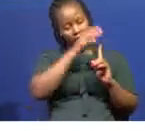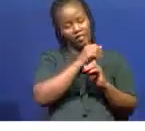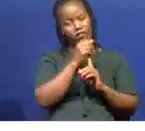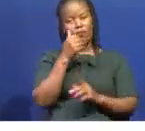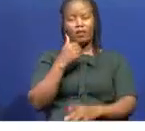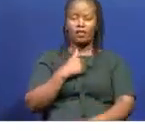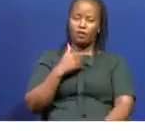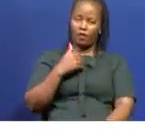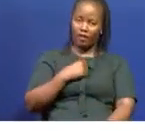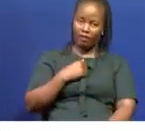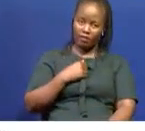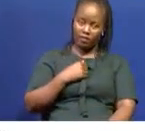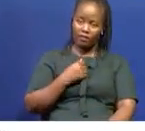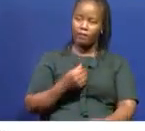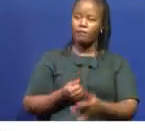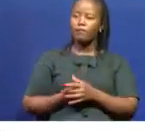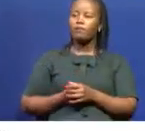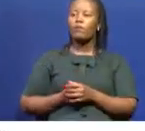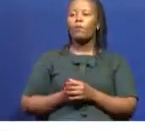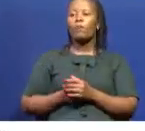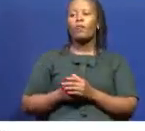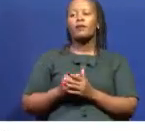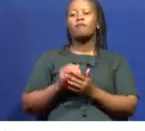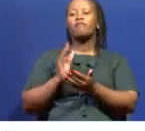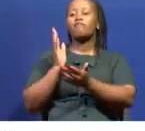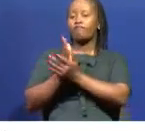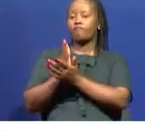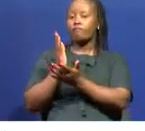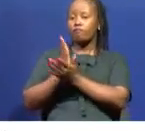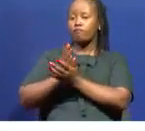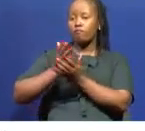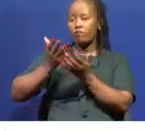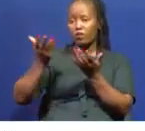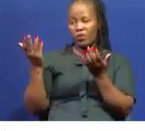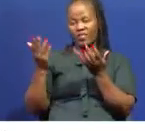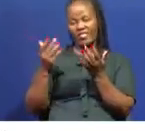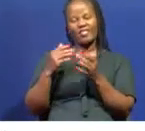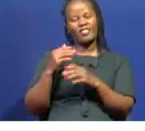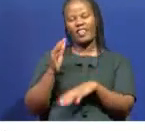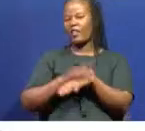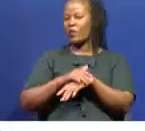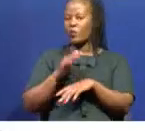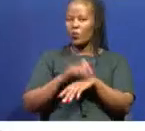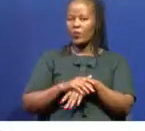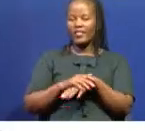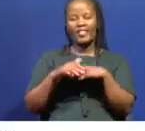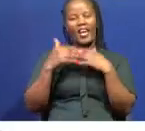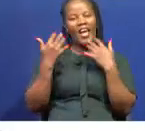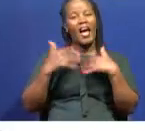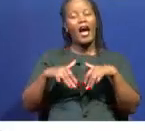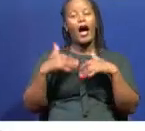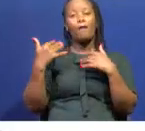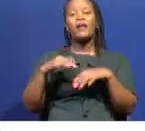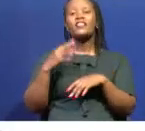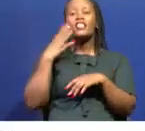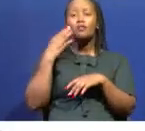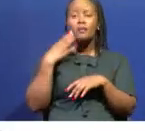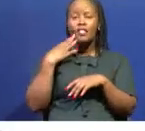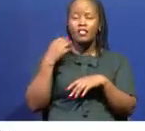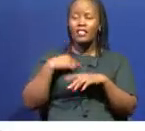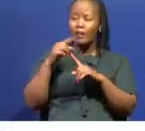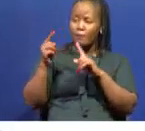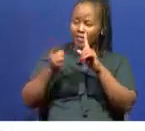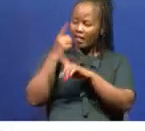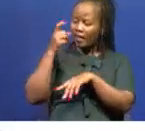far? Yeah, it's been a long, amazing experience. I started playing when I was 6 years